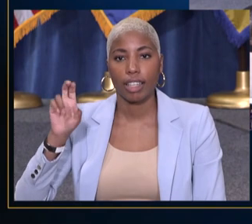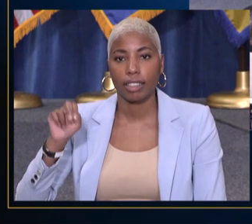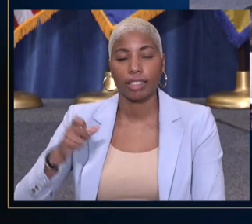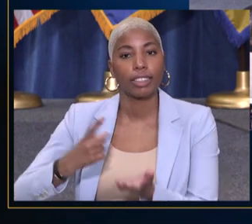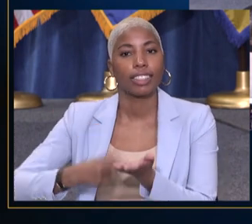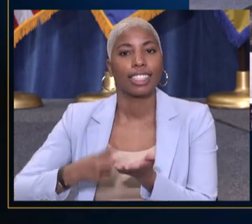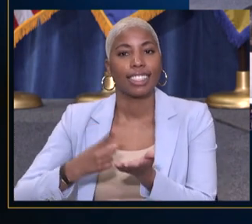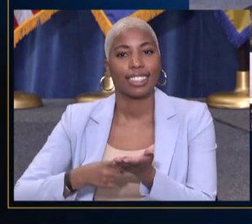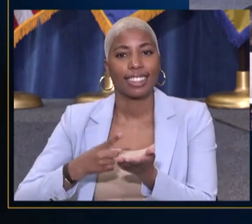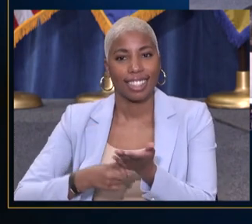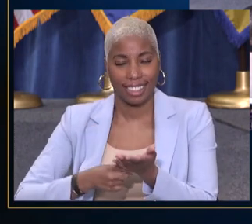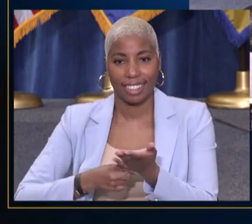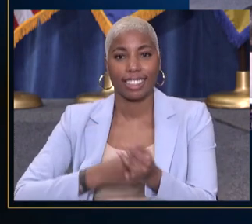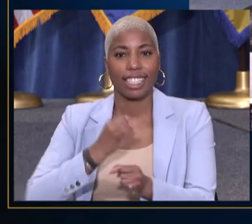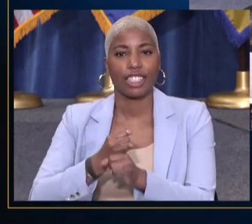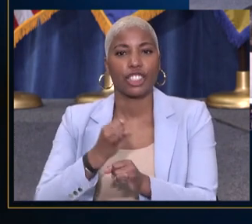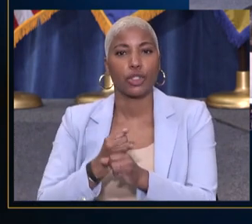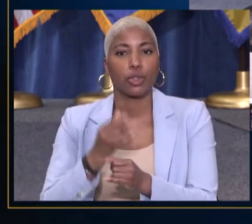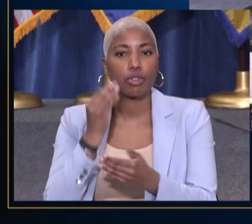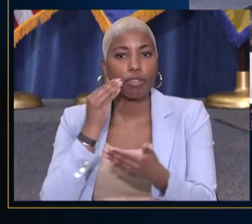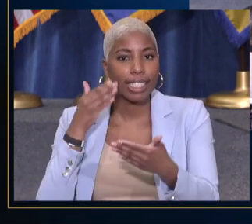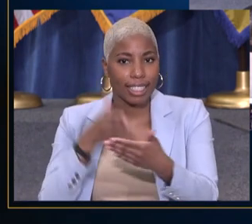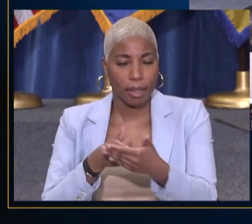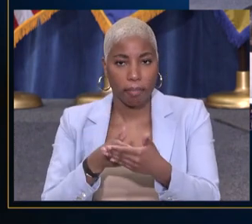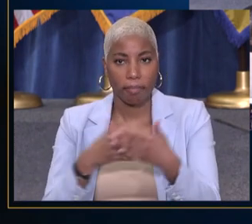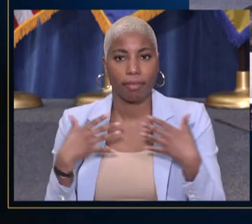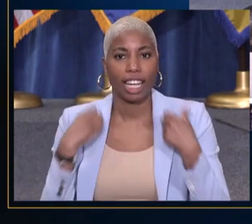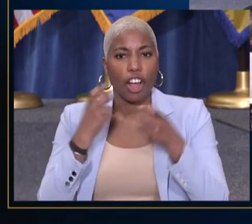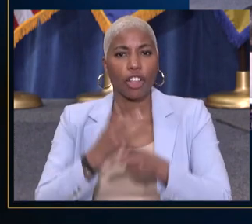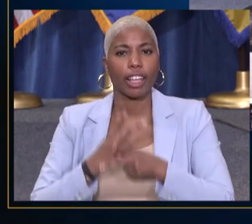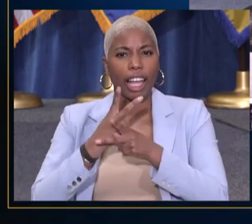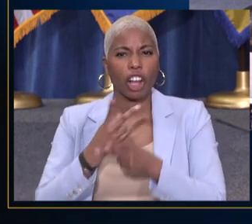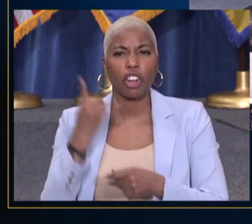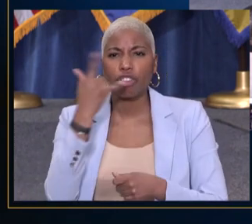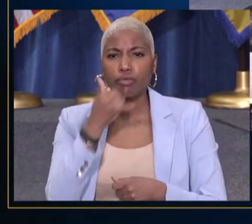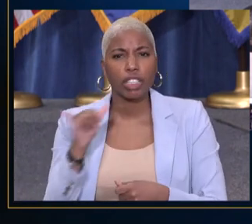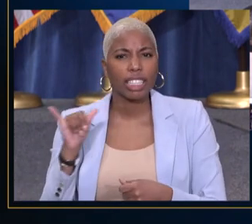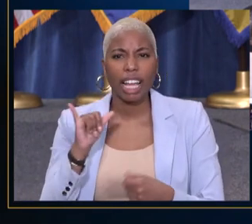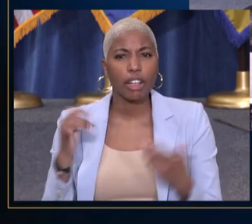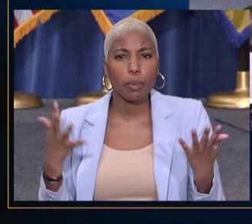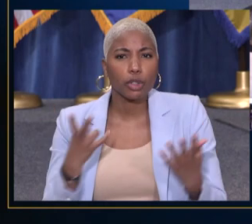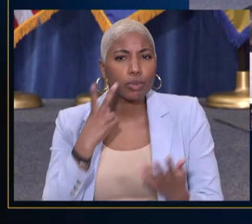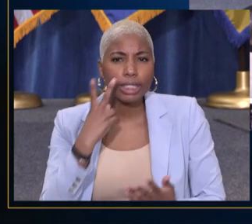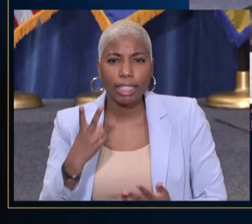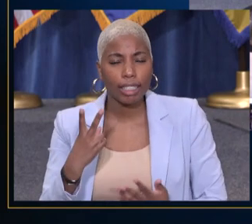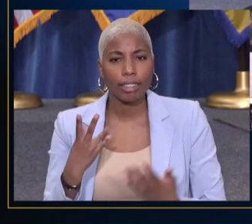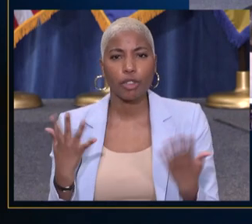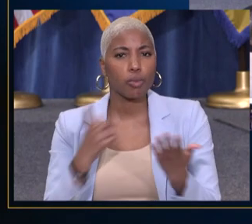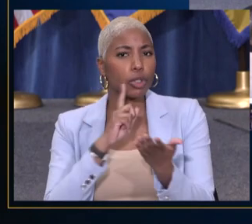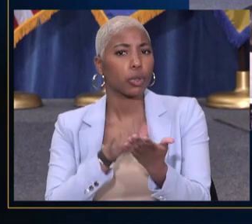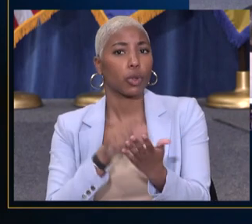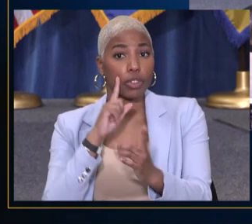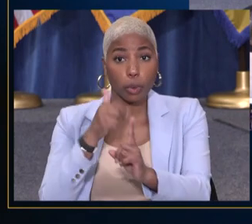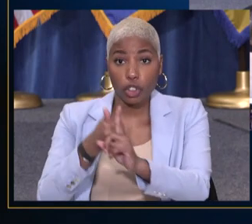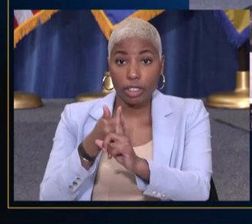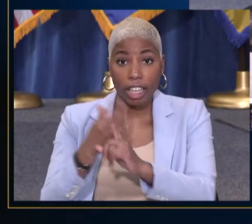institutional racism in healthcare? What does that look like for Black folks? What are you seeing and hearing on the ground? And what have you maybe experienced yourself?